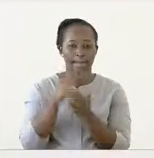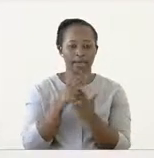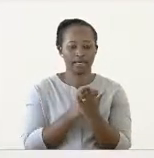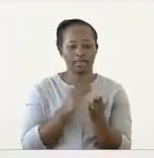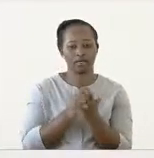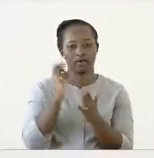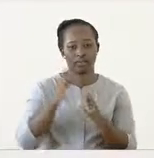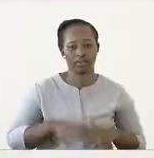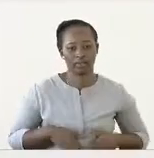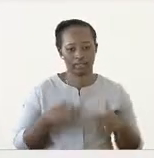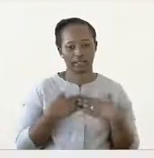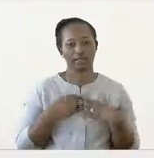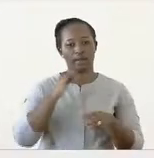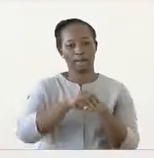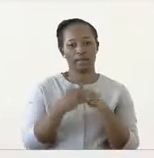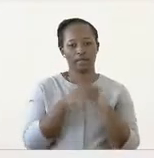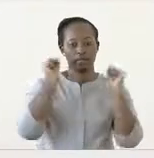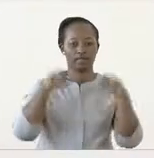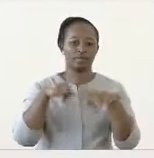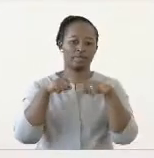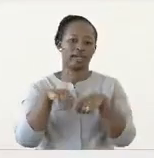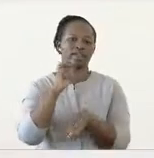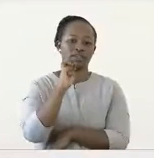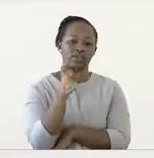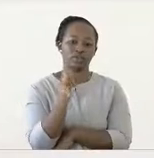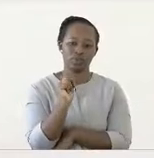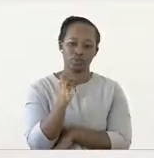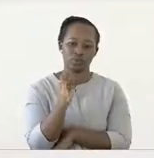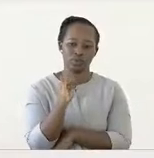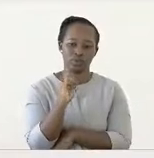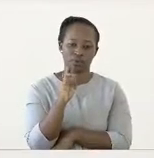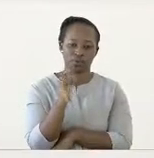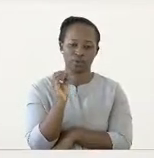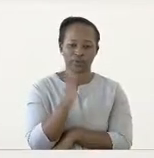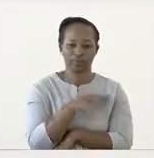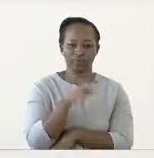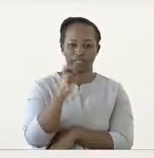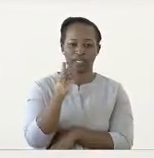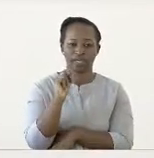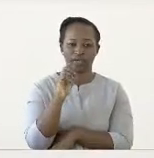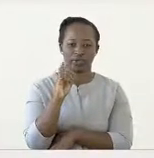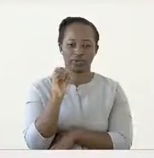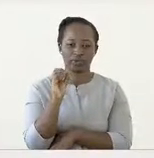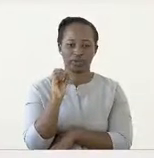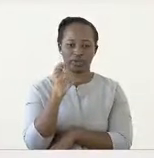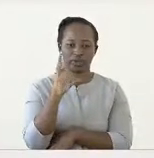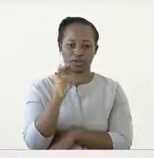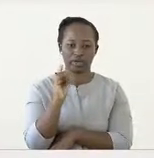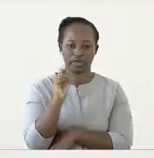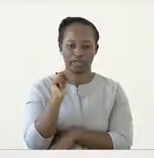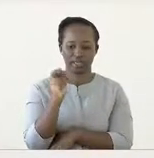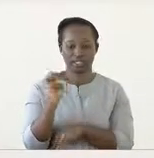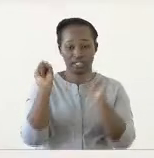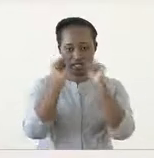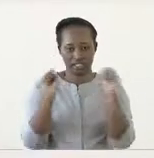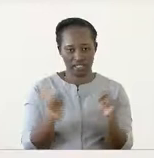between different parts of the body is made possible by what you call a neuroendocrine system. These two words, neuro and endocrine